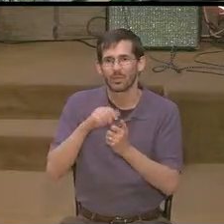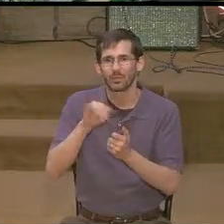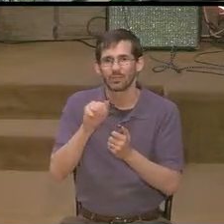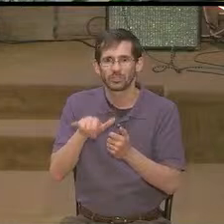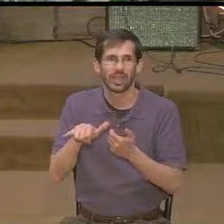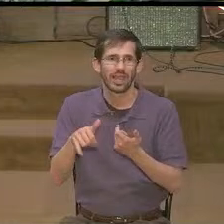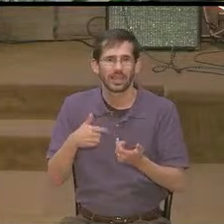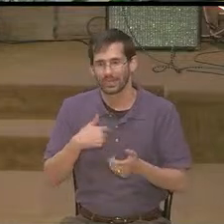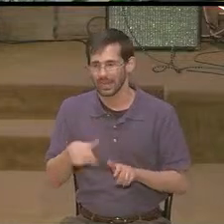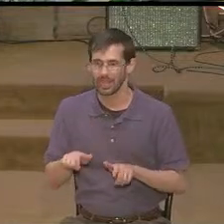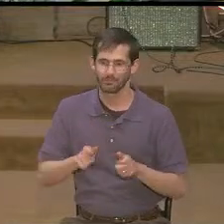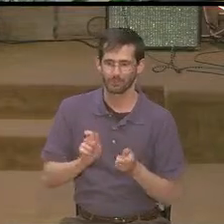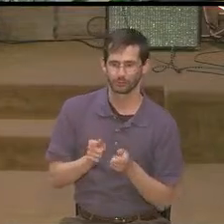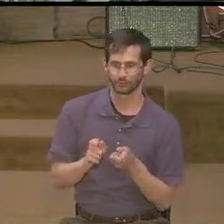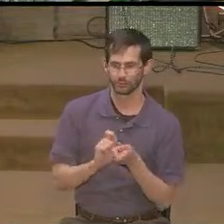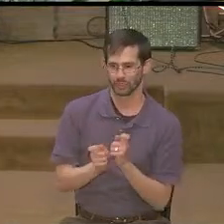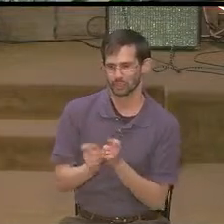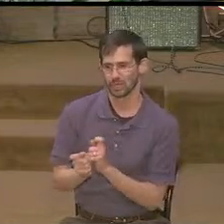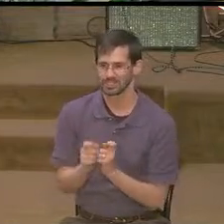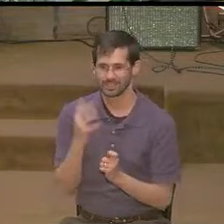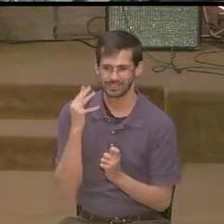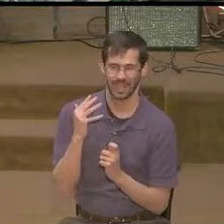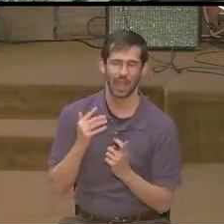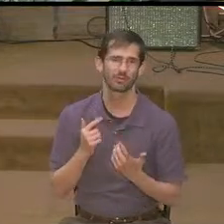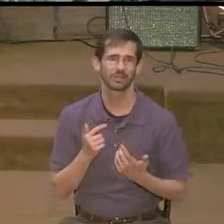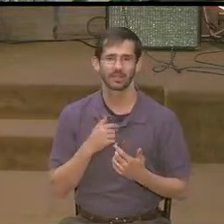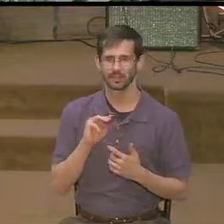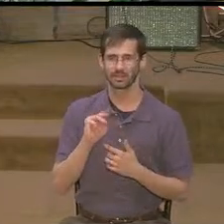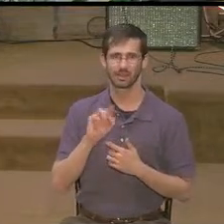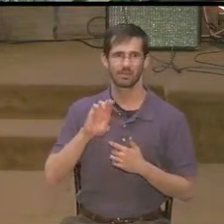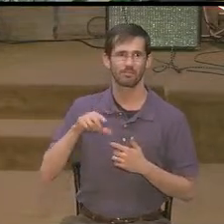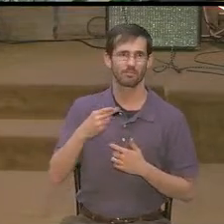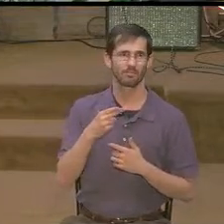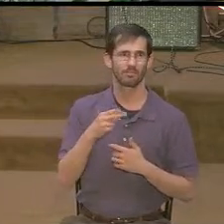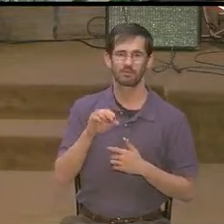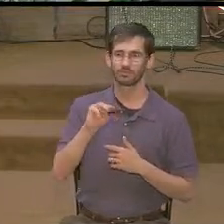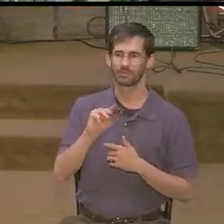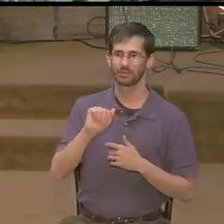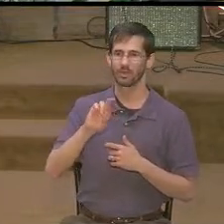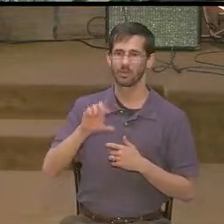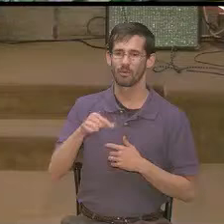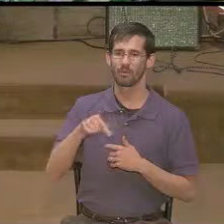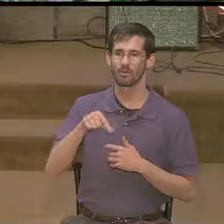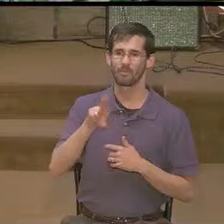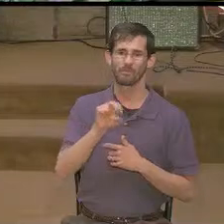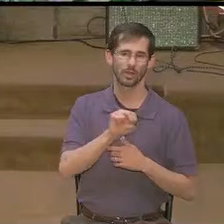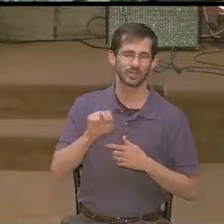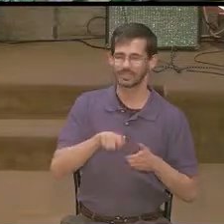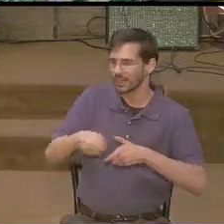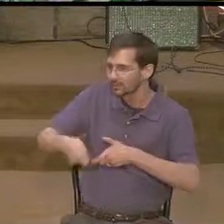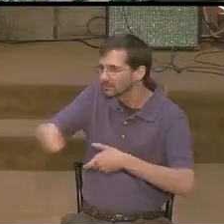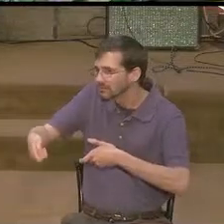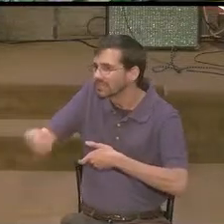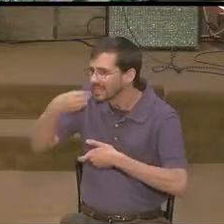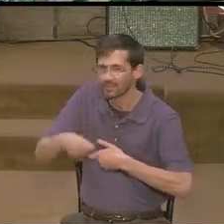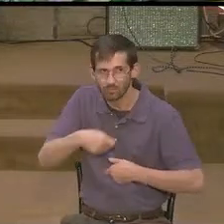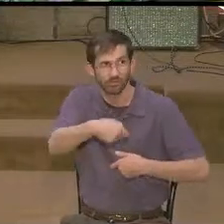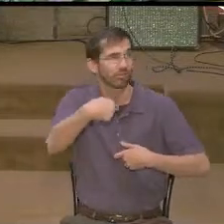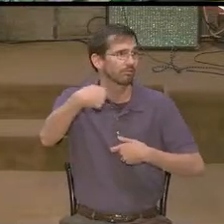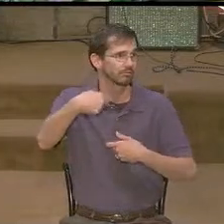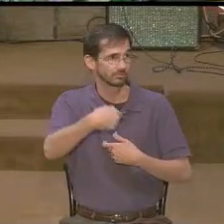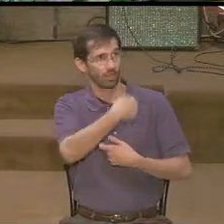I'm doing sound, and Marquis's like, here, eat this. I'm like, I'm doing the sound. I'm eating mustard. It actually did